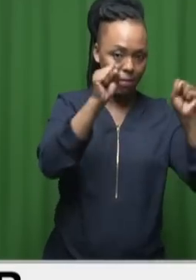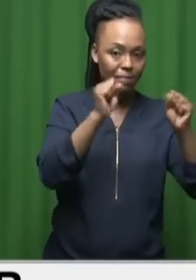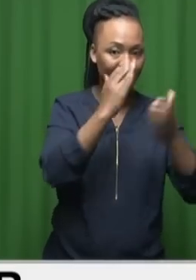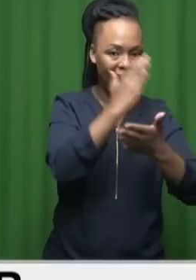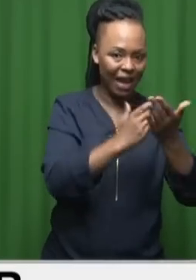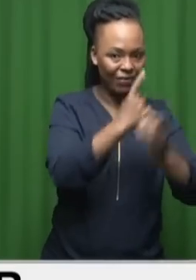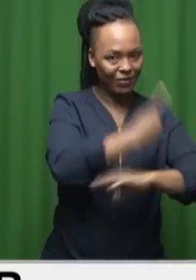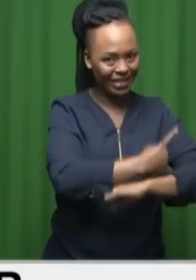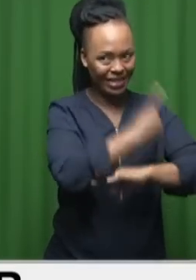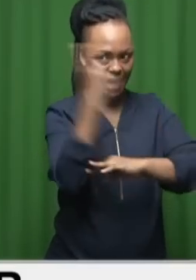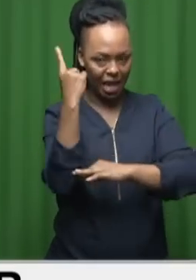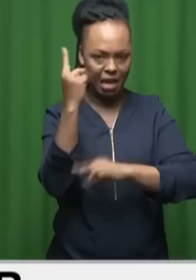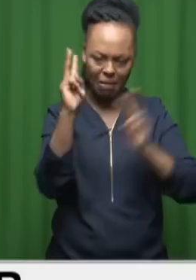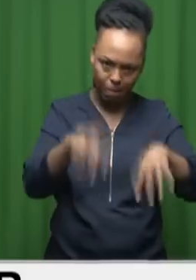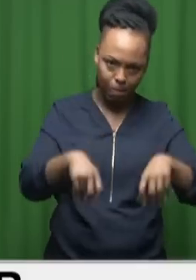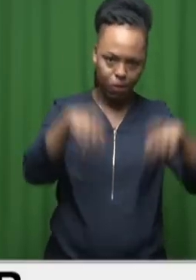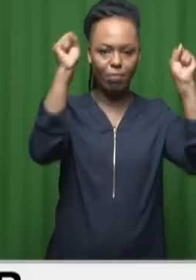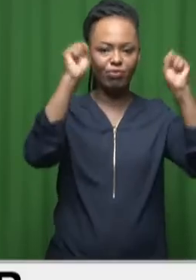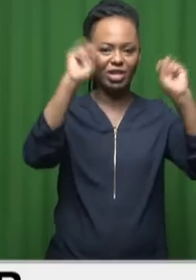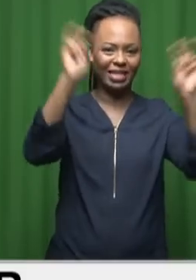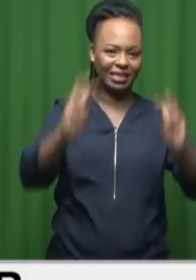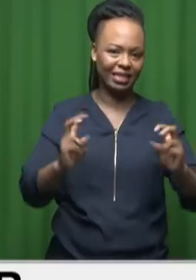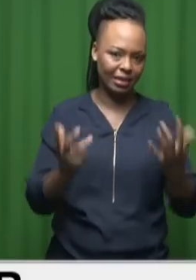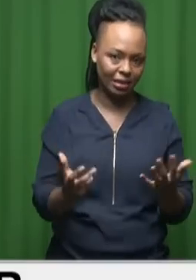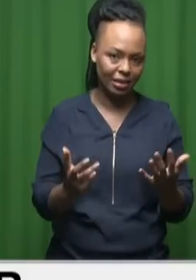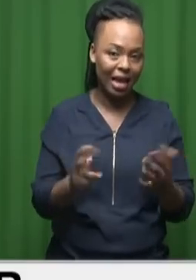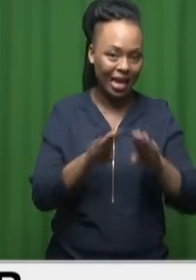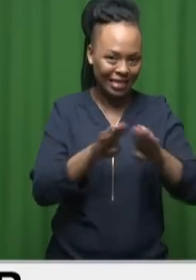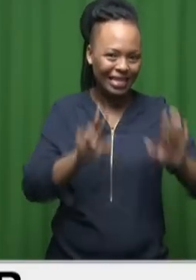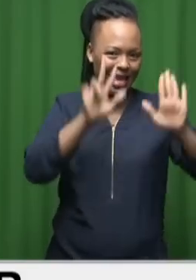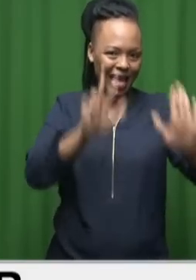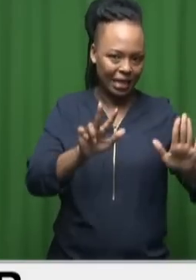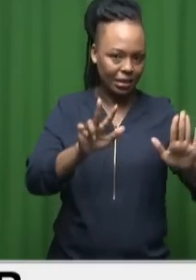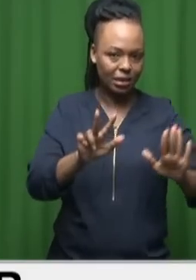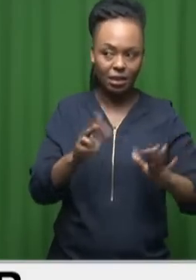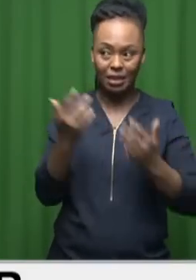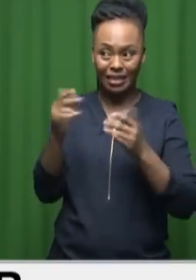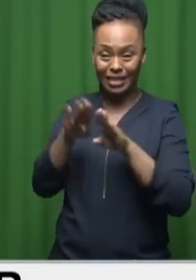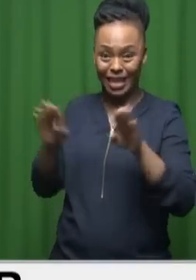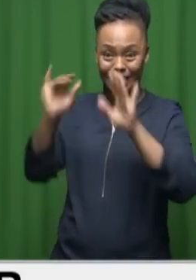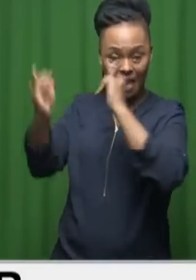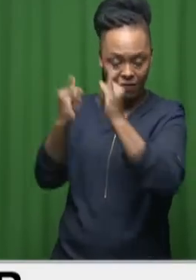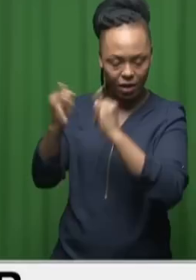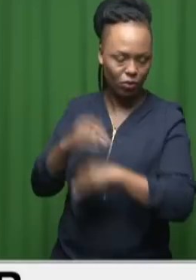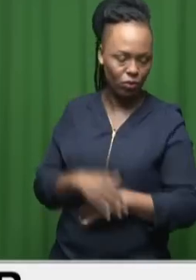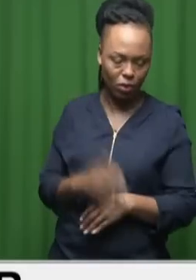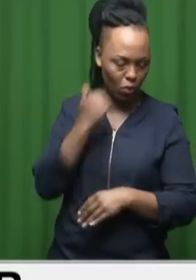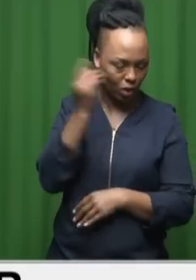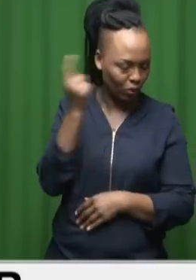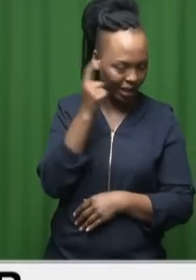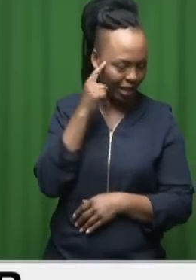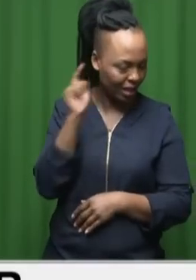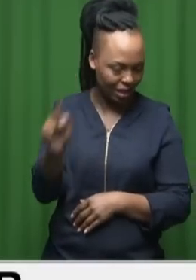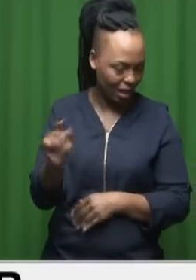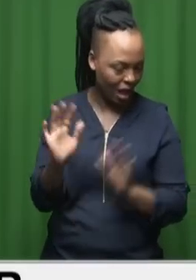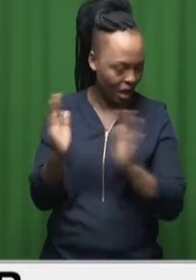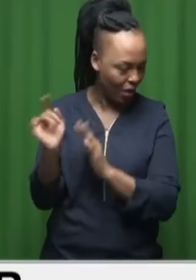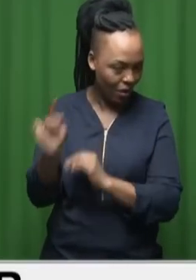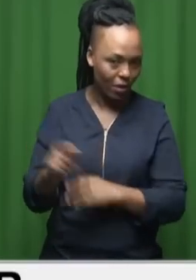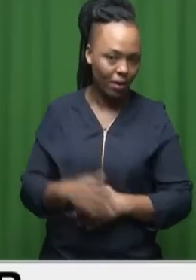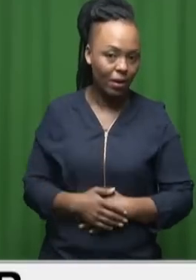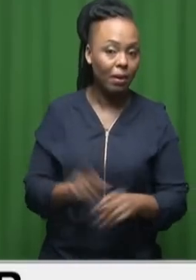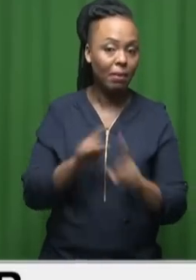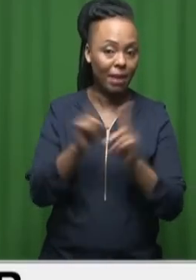day. So we don't even want to think about it. But remember, it's a mitigating